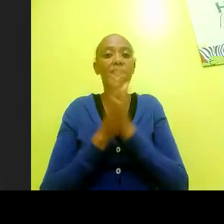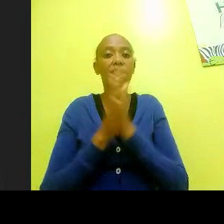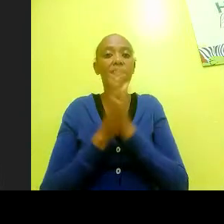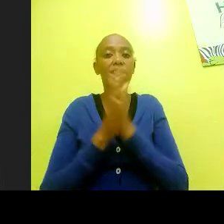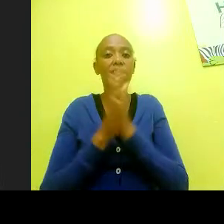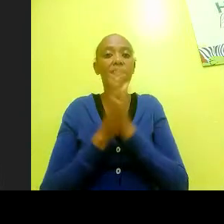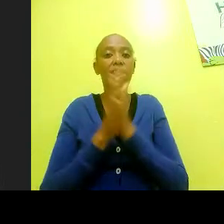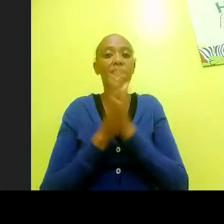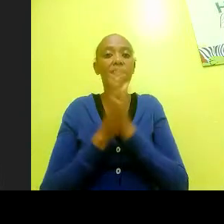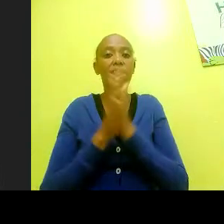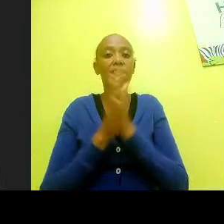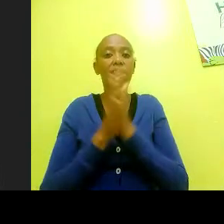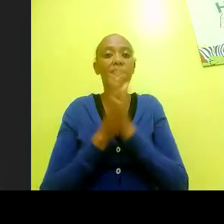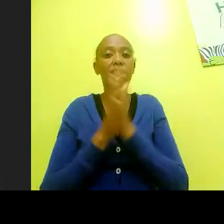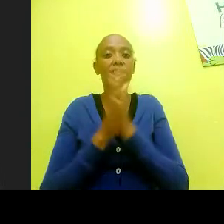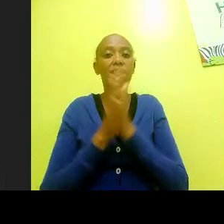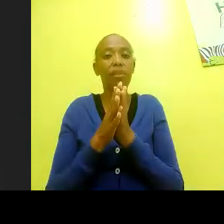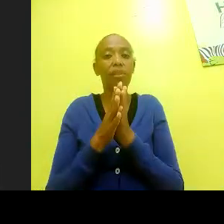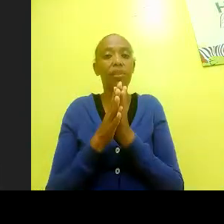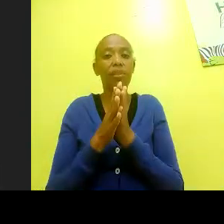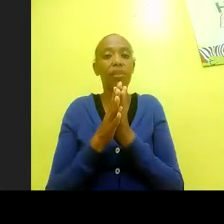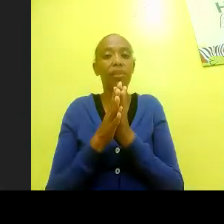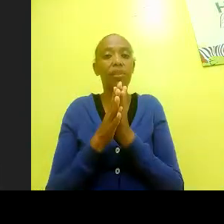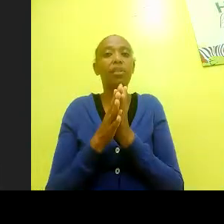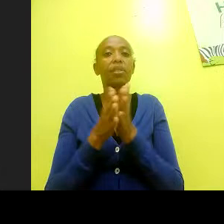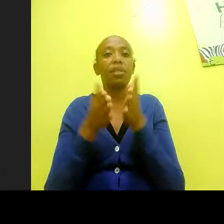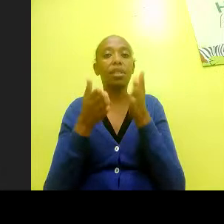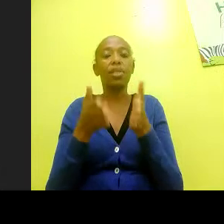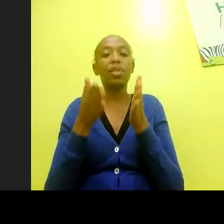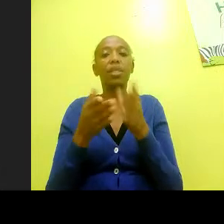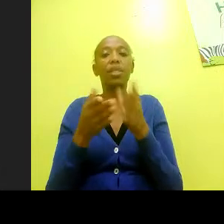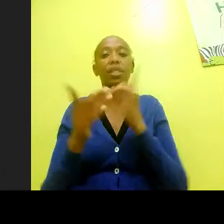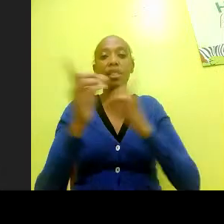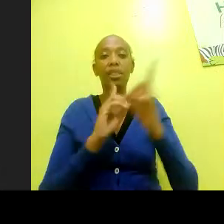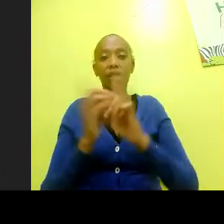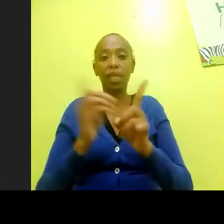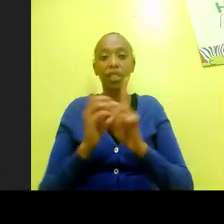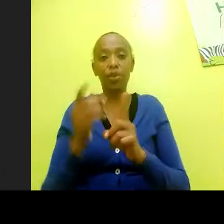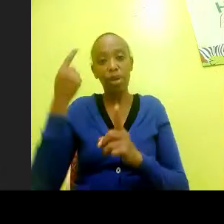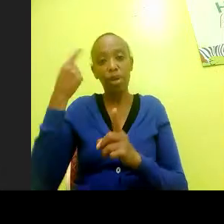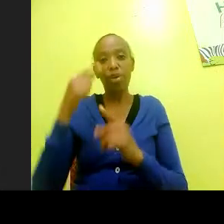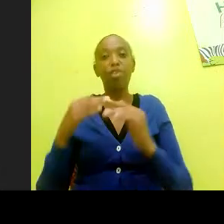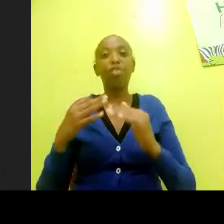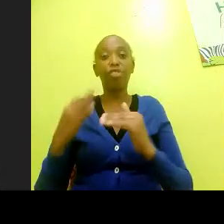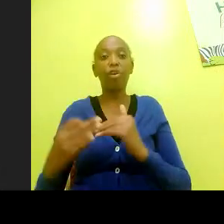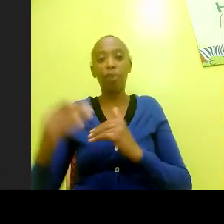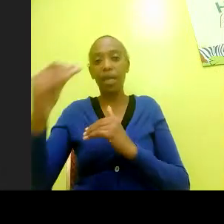level of engagement and taking this discussion forward.